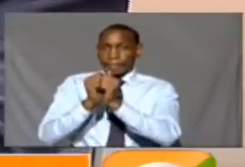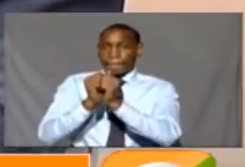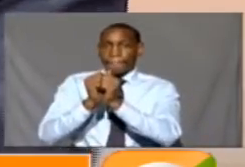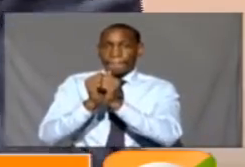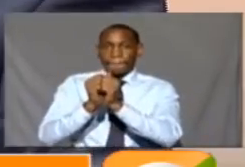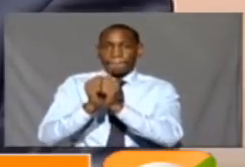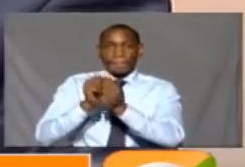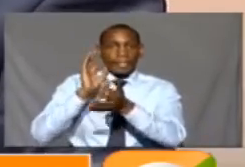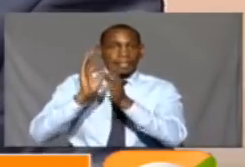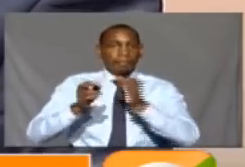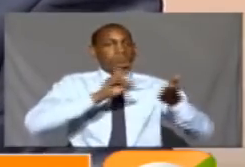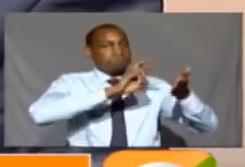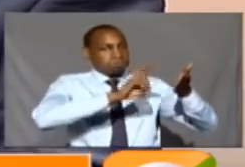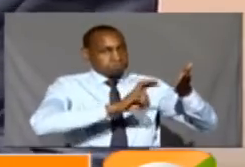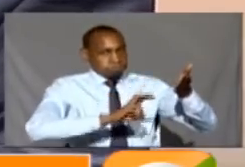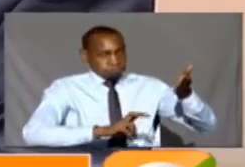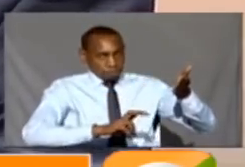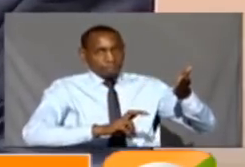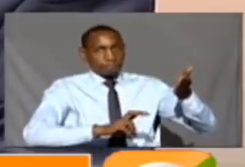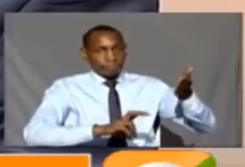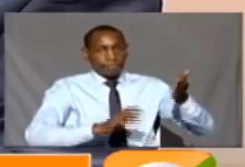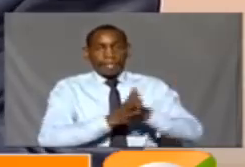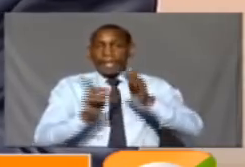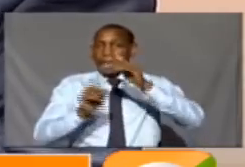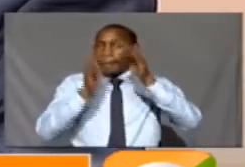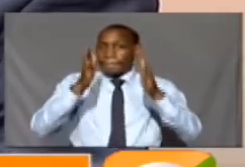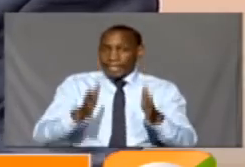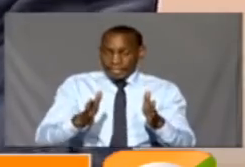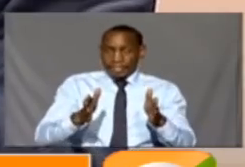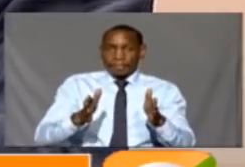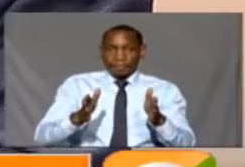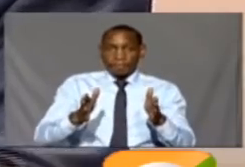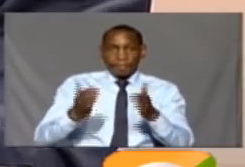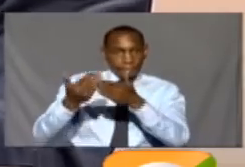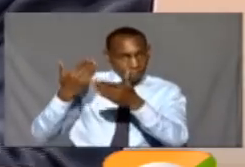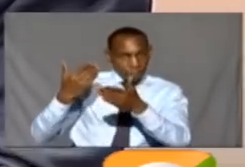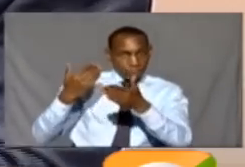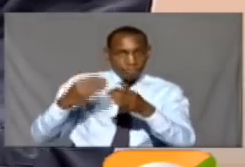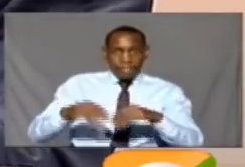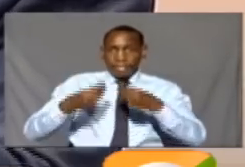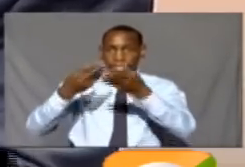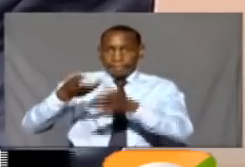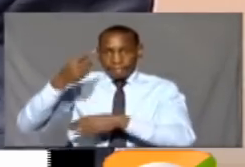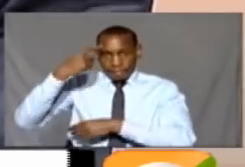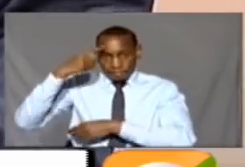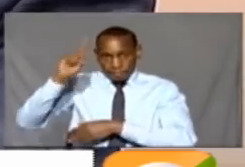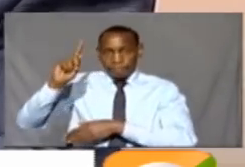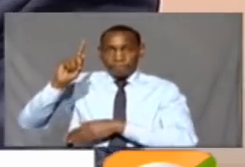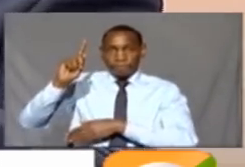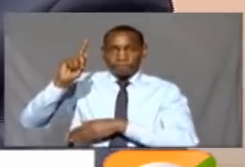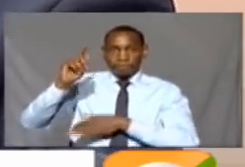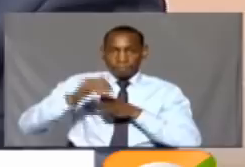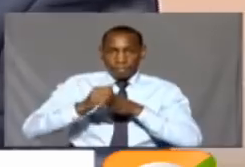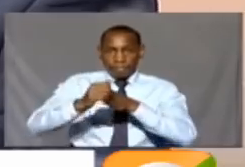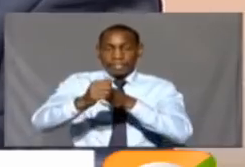if you revisit and read it, ministers were only giving policy guidelines to the running